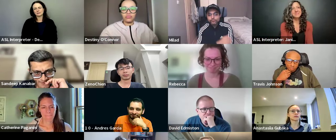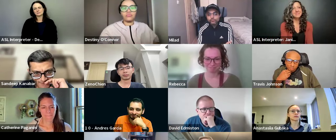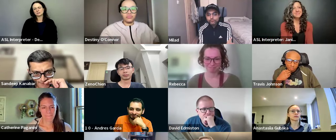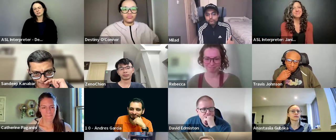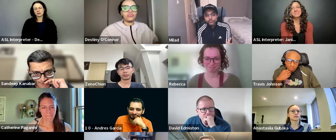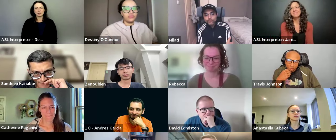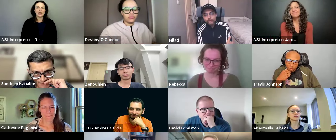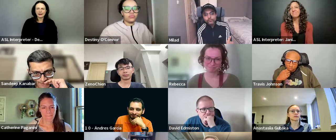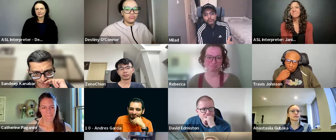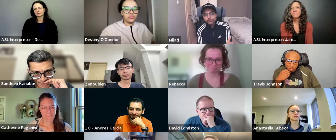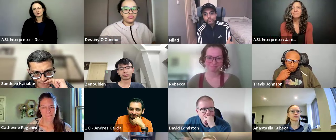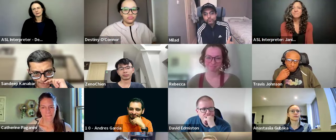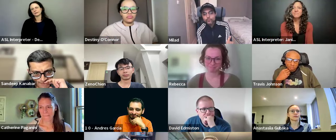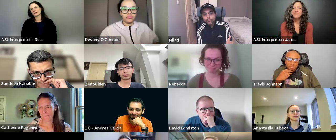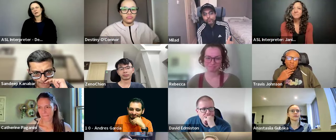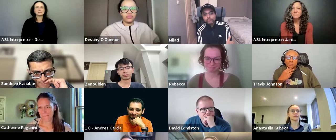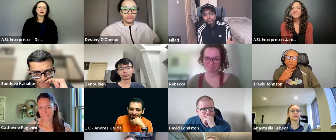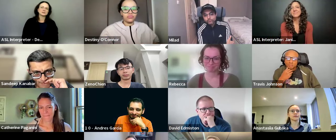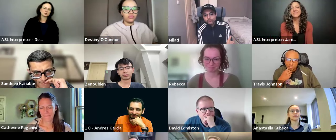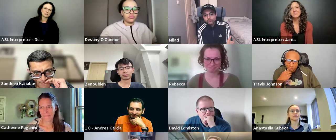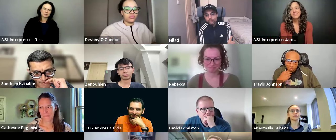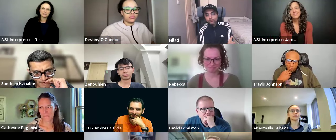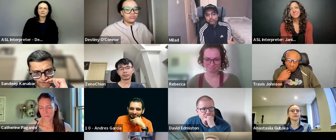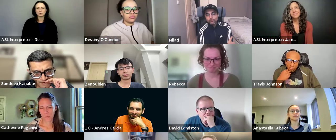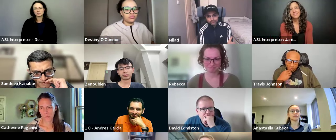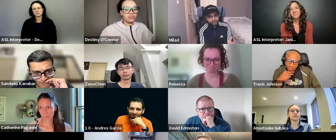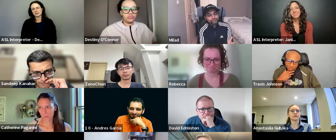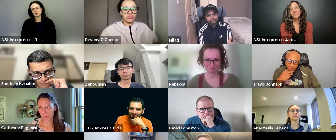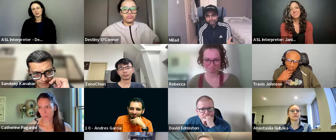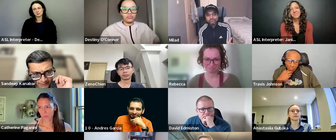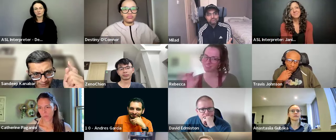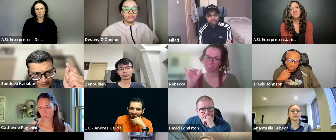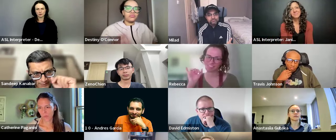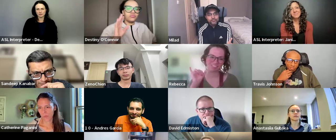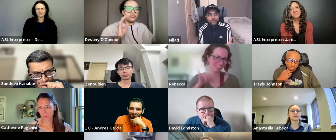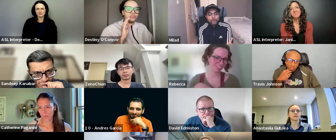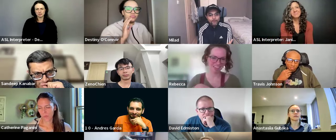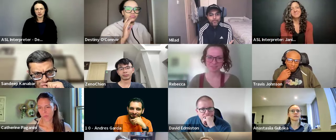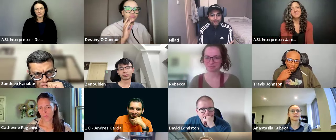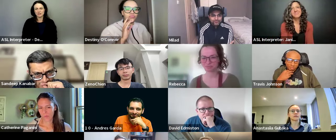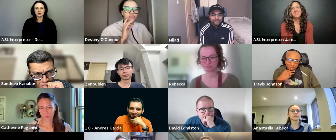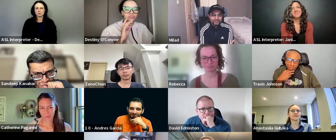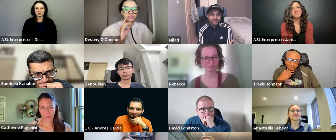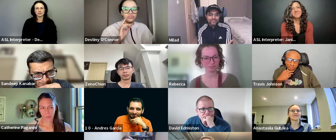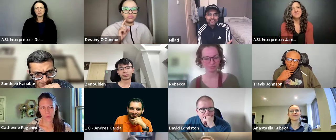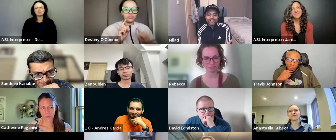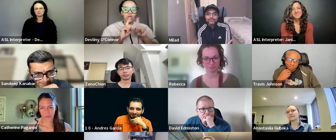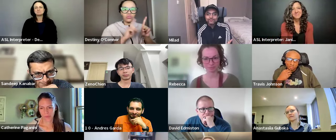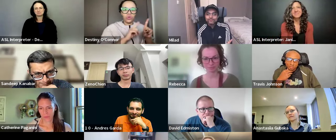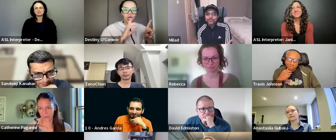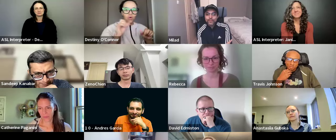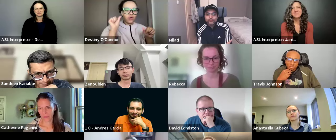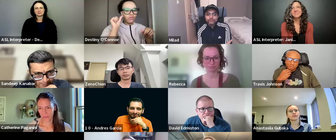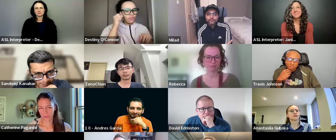can an X and all of the social media platforms. So yes, you can absolutely forward our stuff and share, and thank you. We appreciate that.